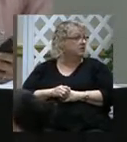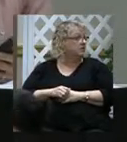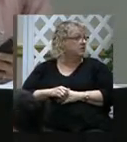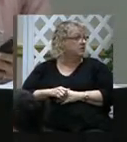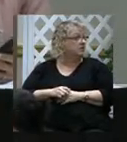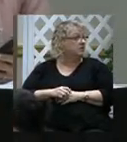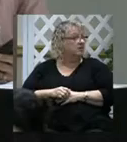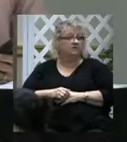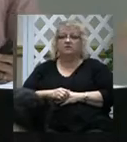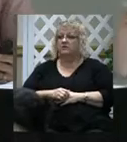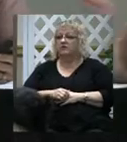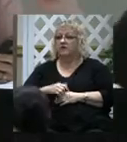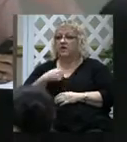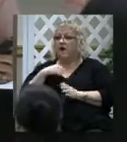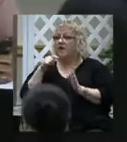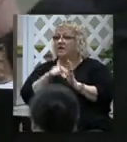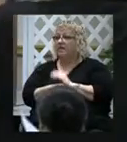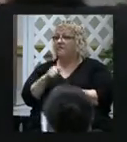did I kill the microphone?